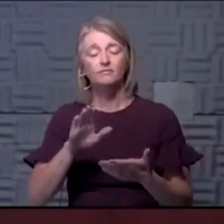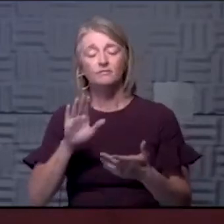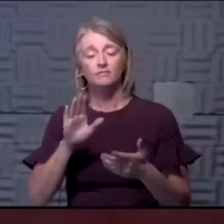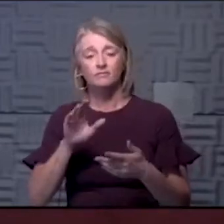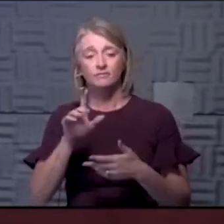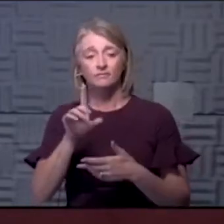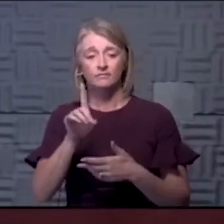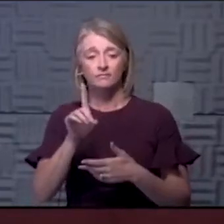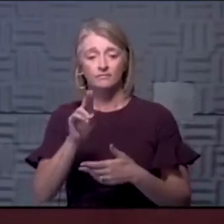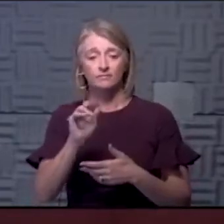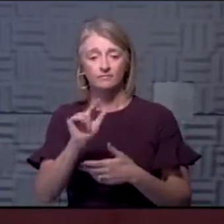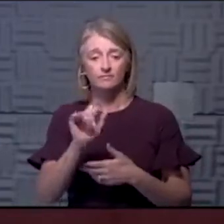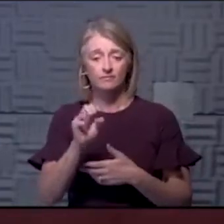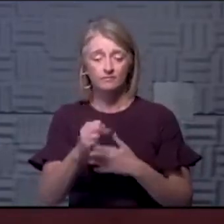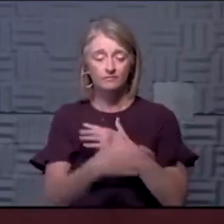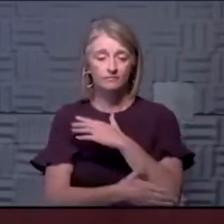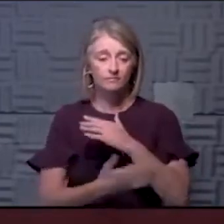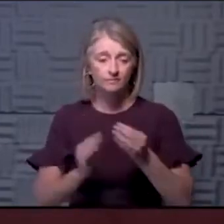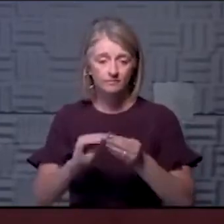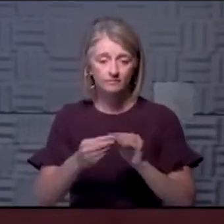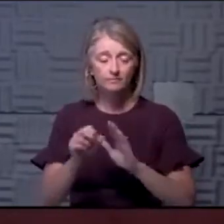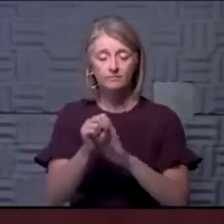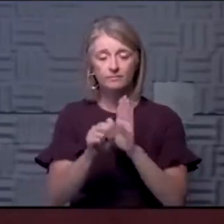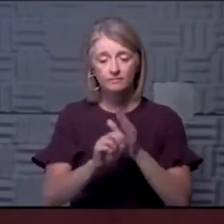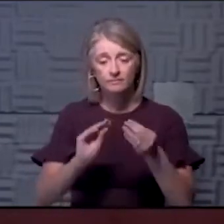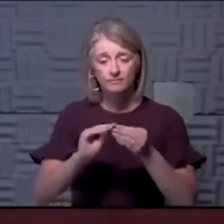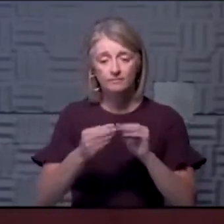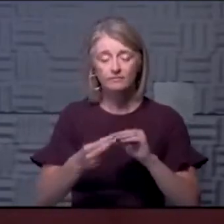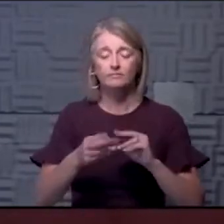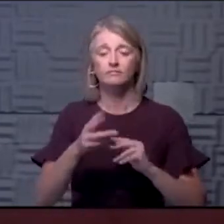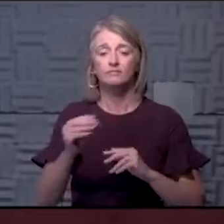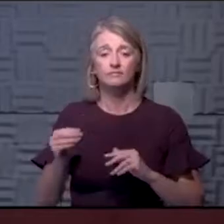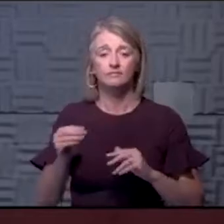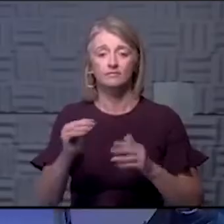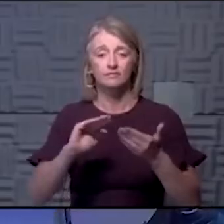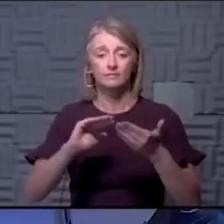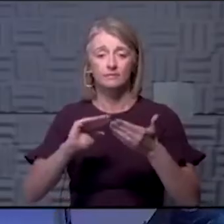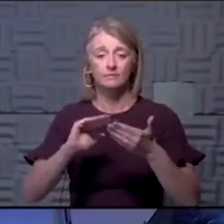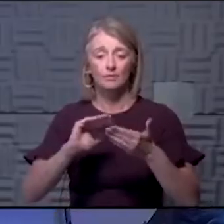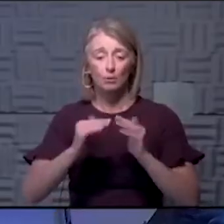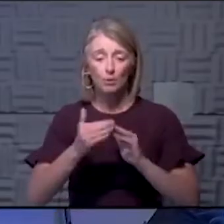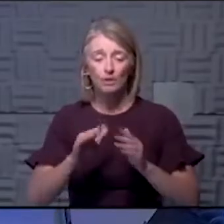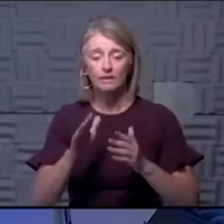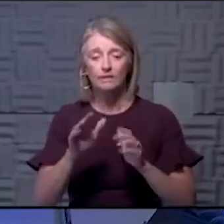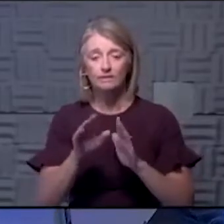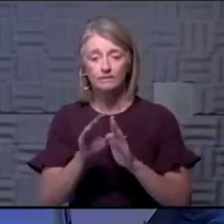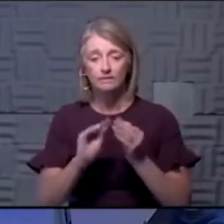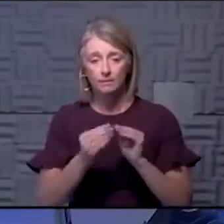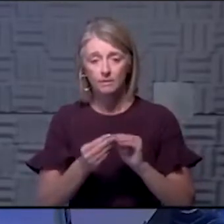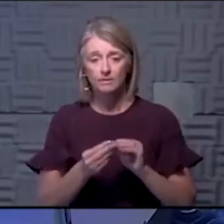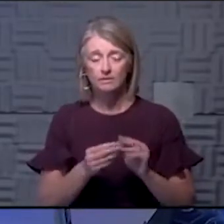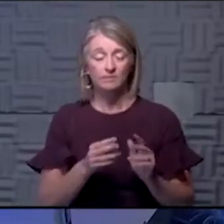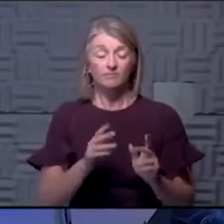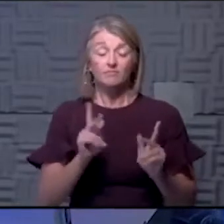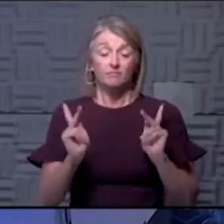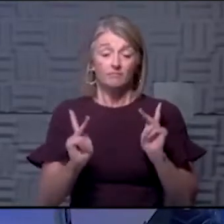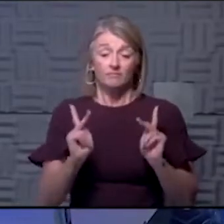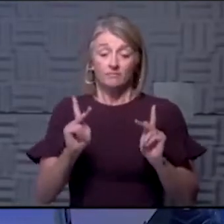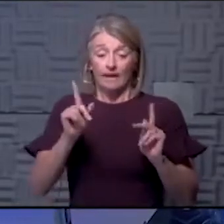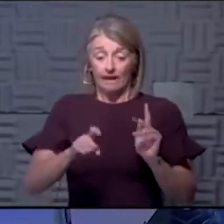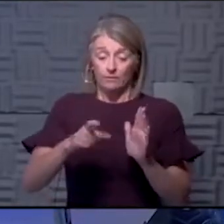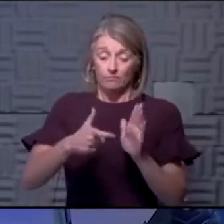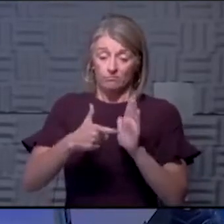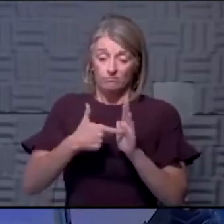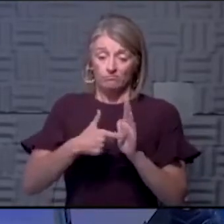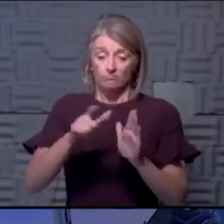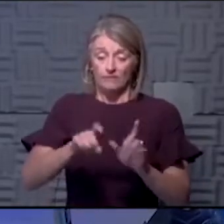which some comes at the county and then some comes from the state, and it comes from multiple students can be different tested in different locations, so they don't have to be tested at KU. So Chris, talk